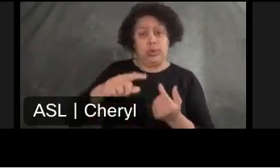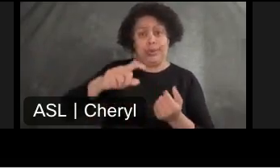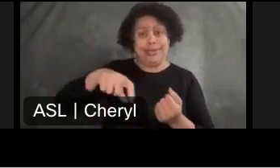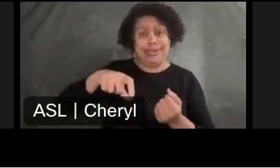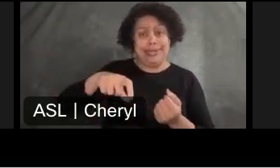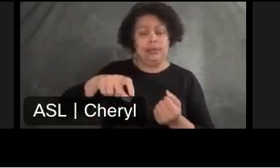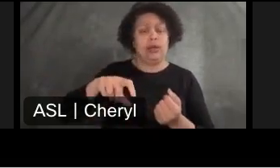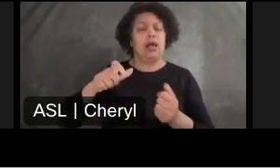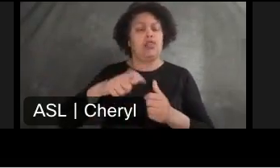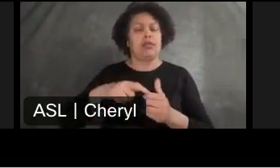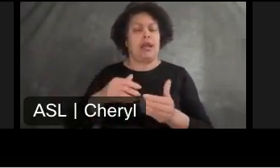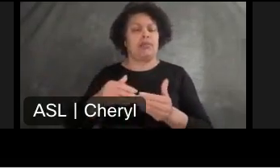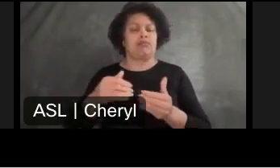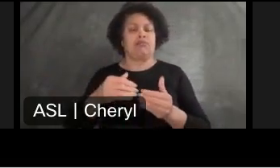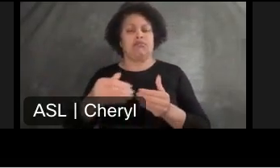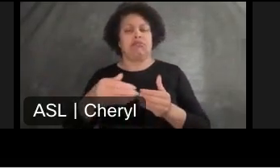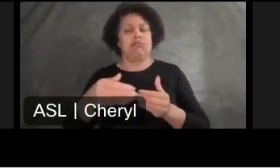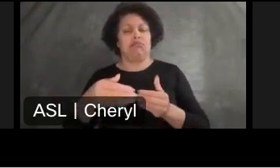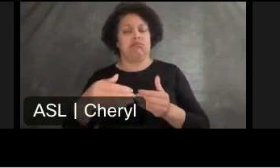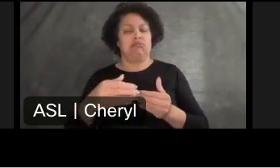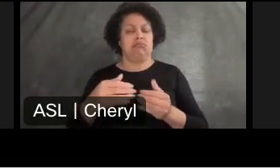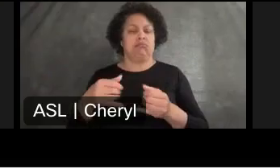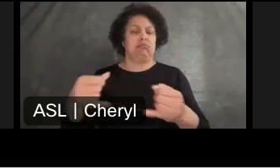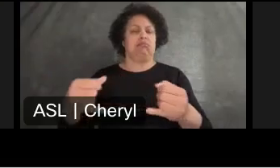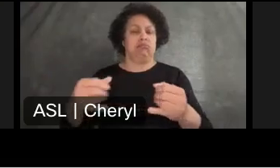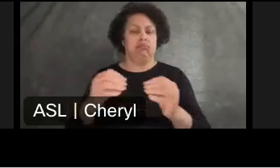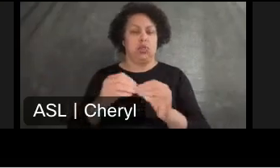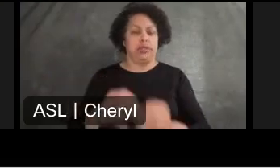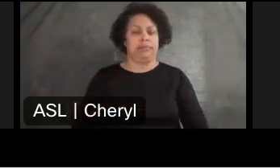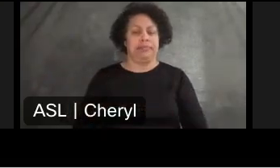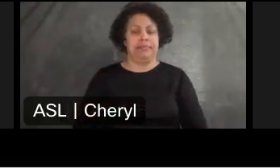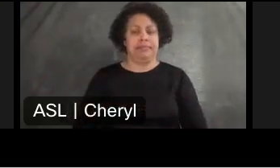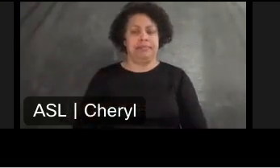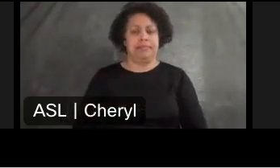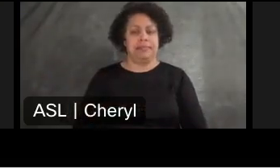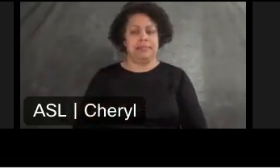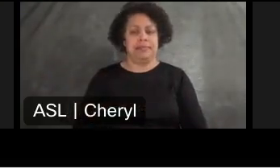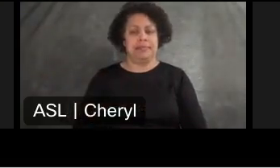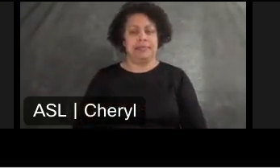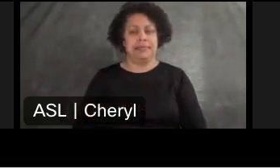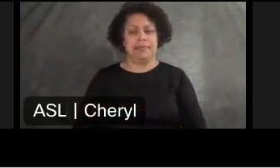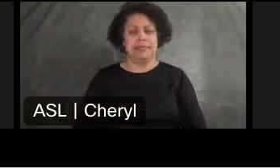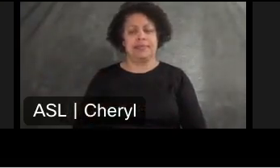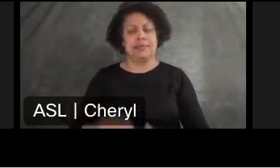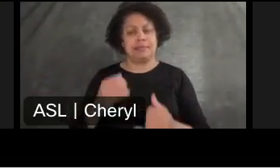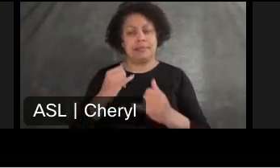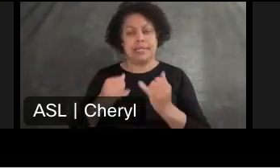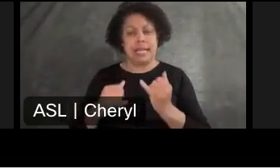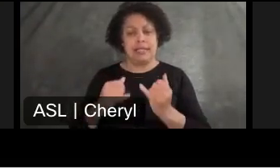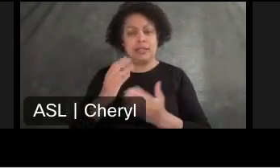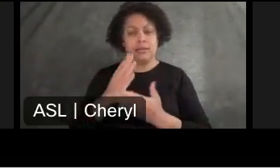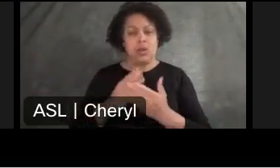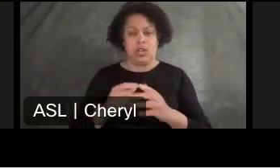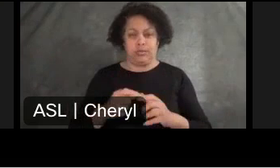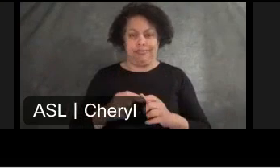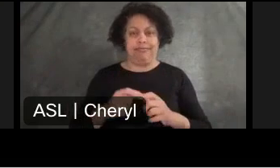this outer middle circle. And our last layer for pod mapping